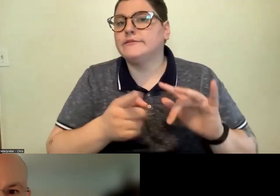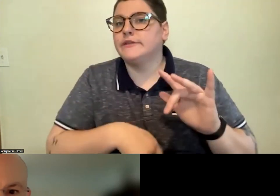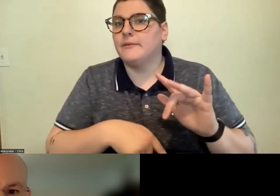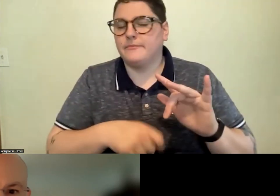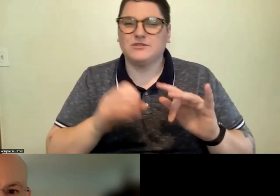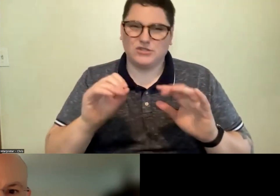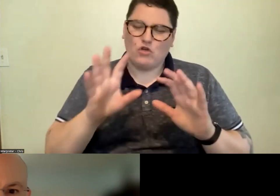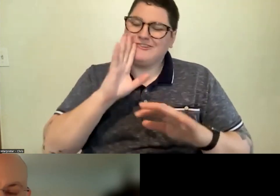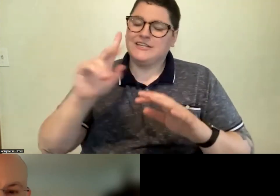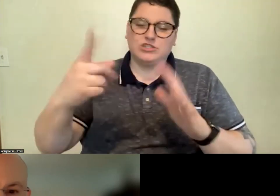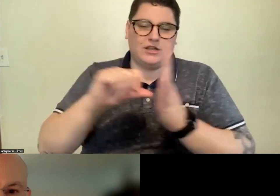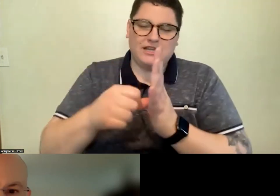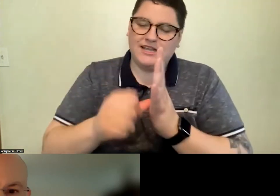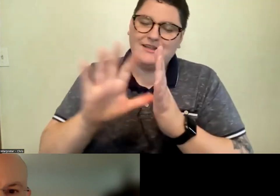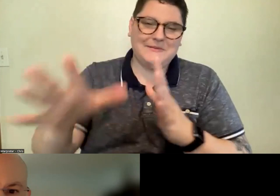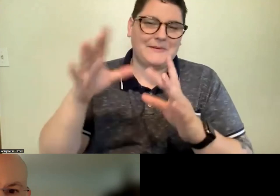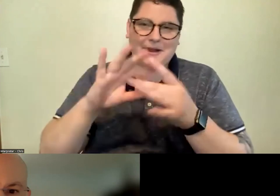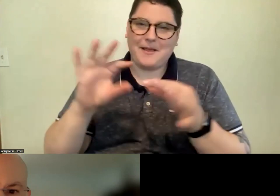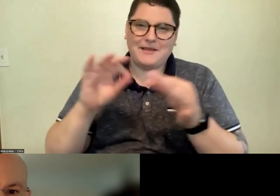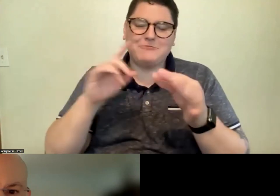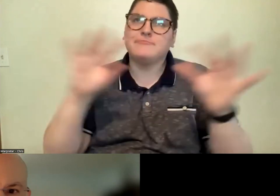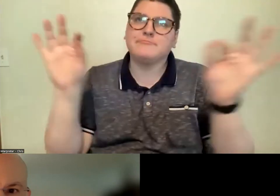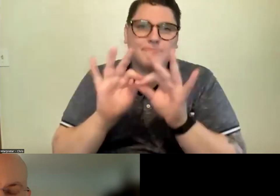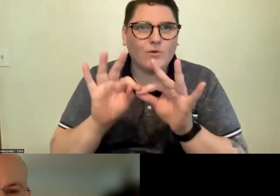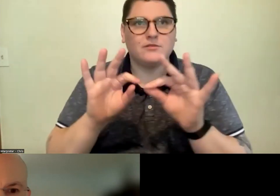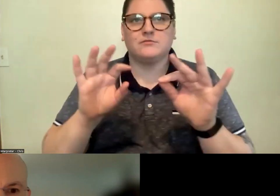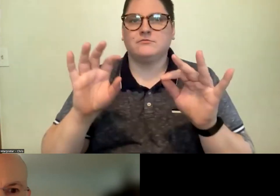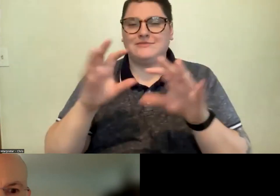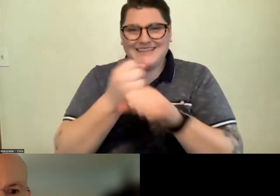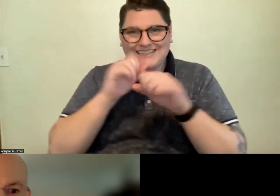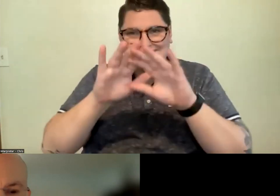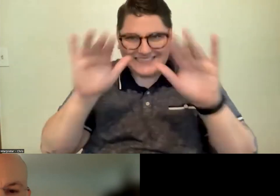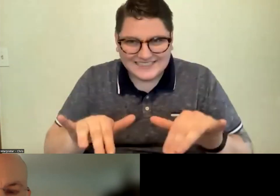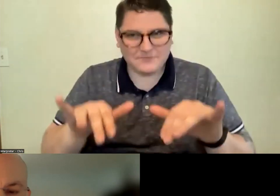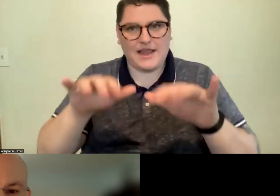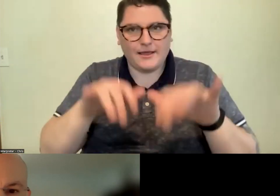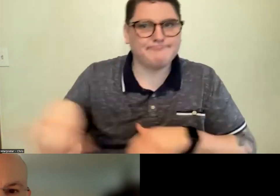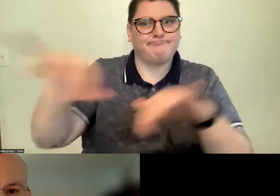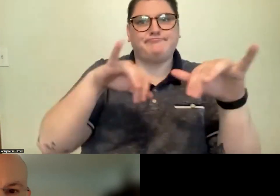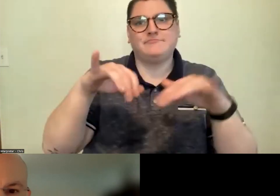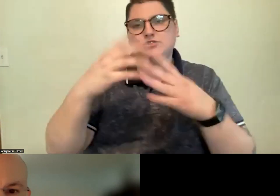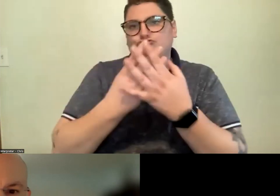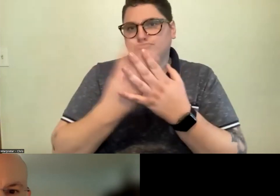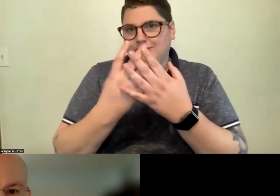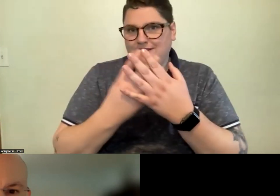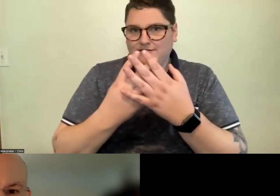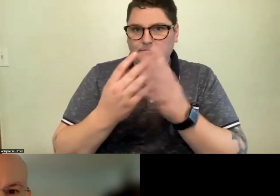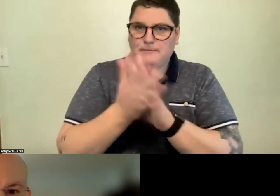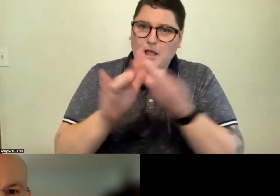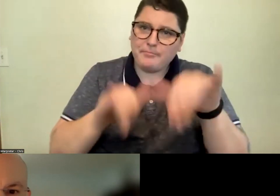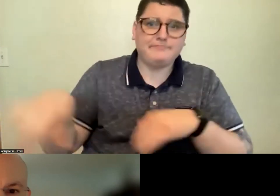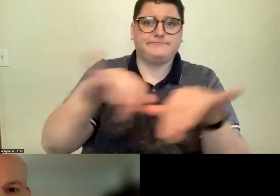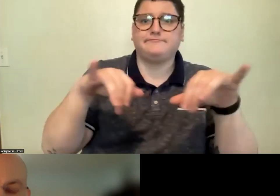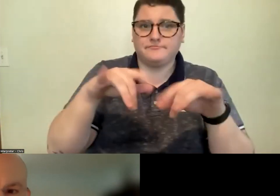to amplify your comment about the importance of getting systematic screening implemented in order to provide